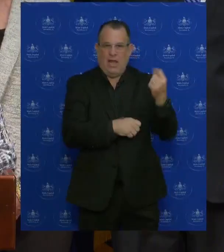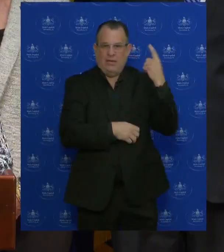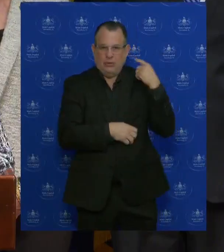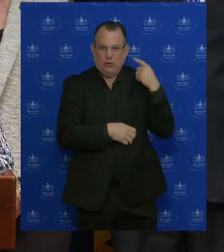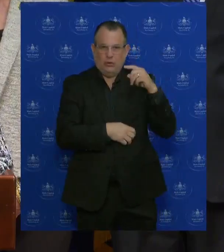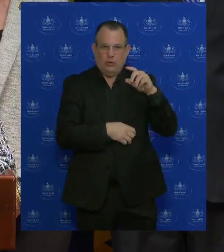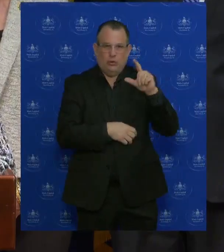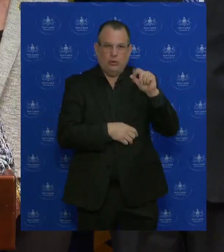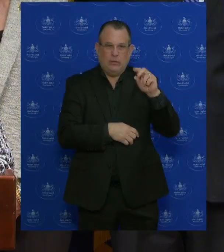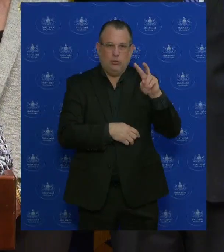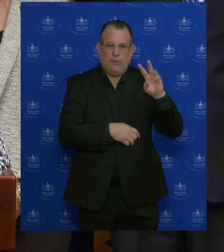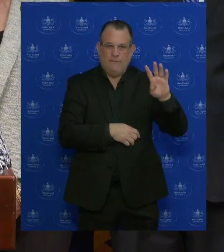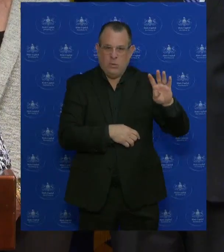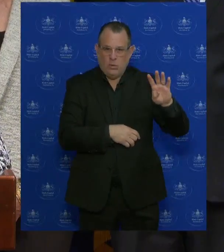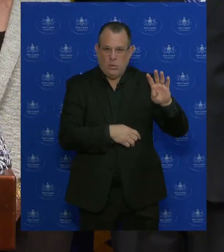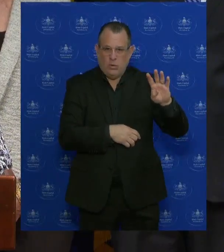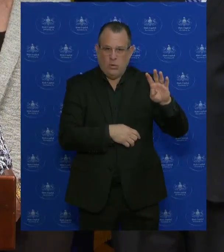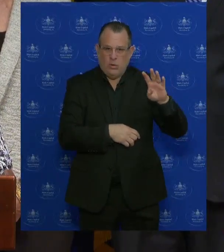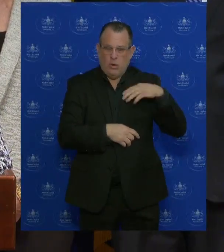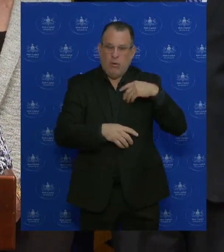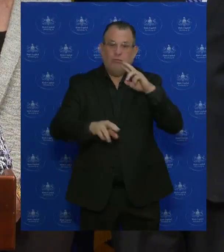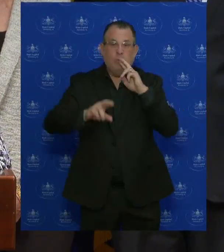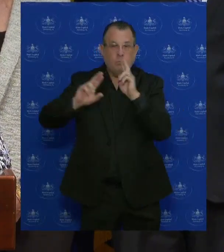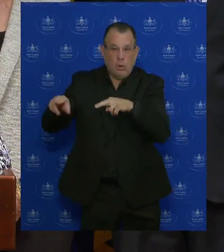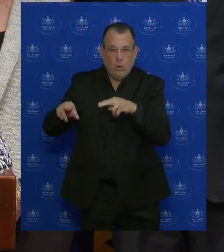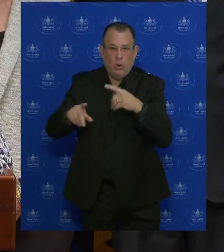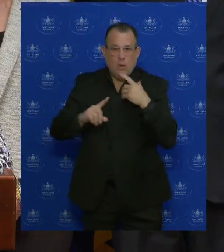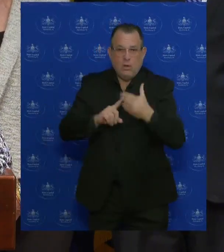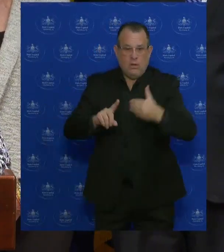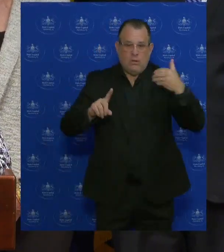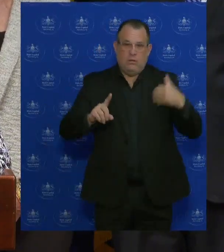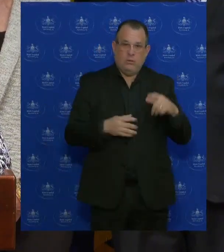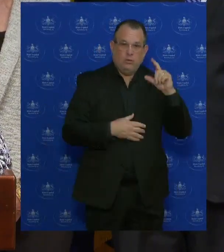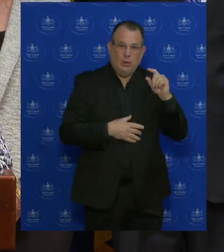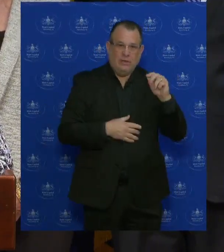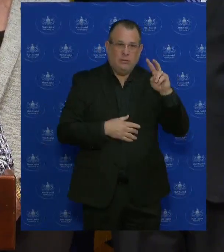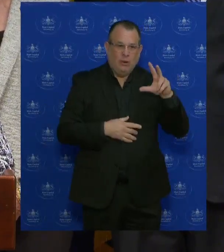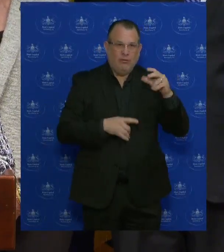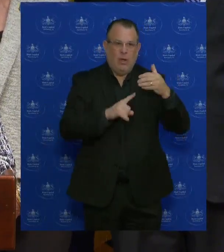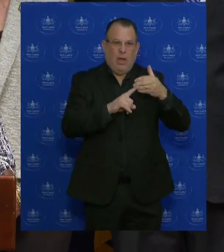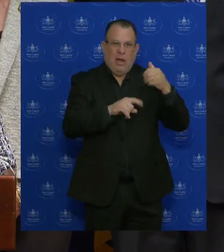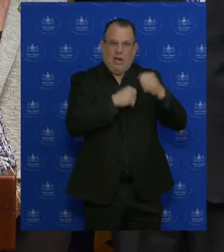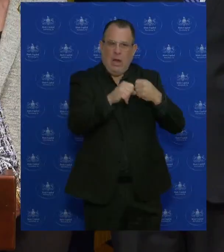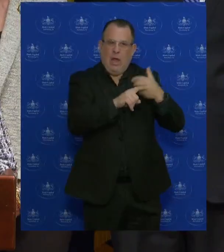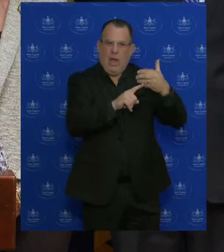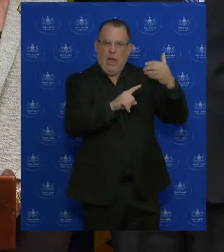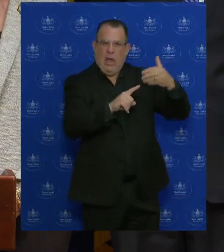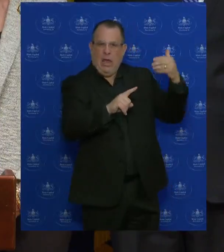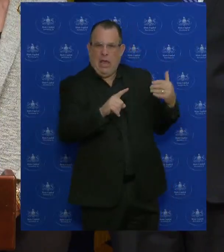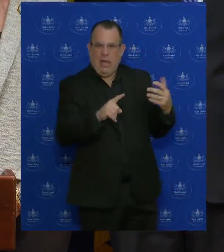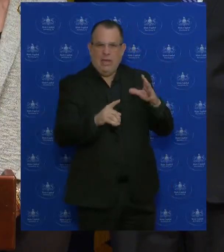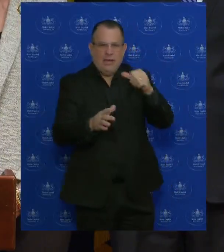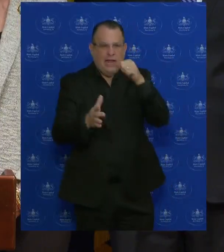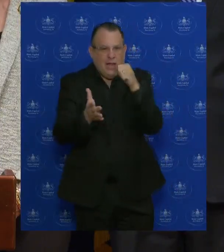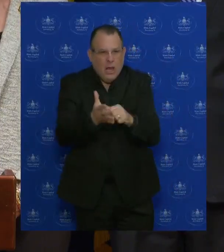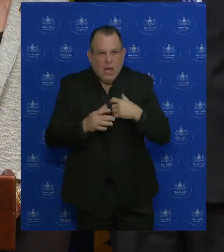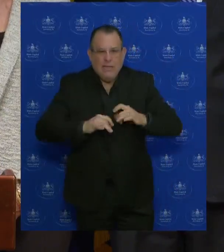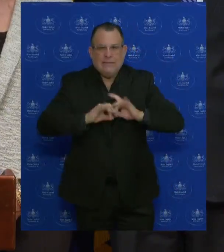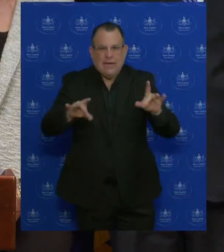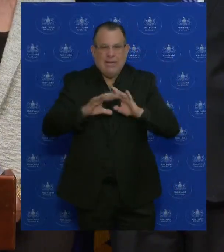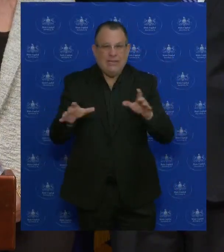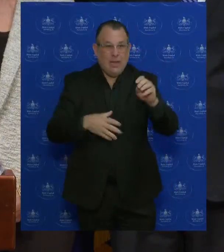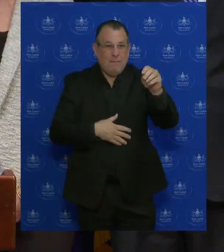work backwards. The next batch of letters will go out in May with checks to follow by mid-June. Now this will be letters